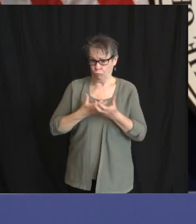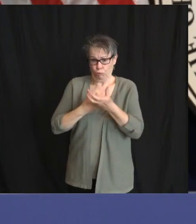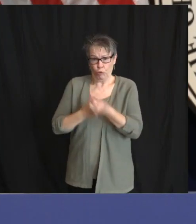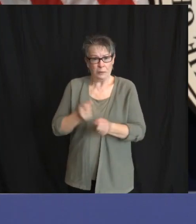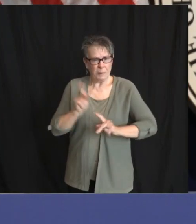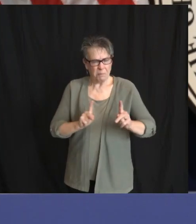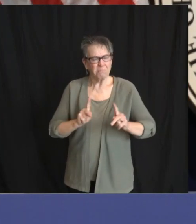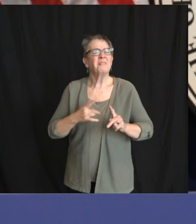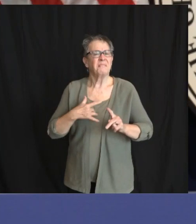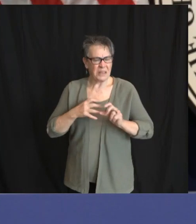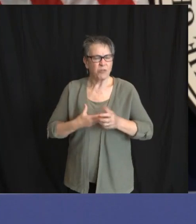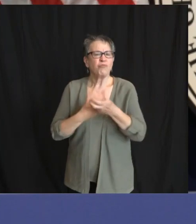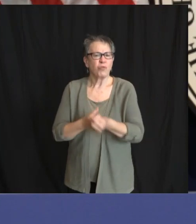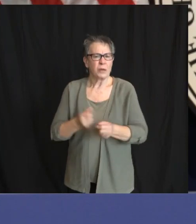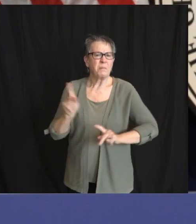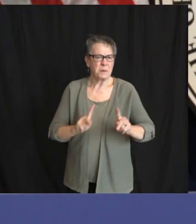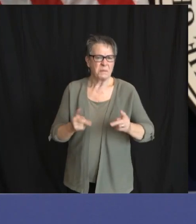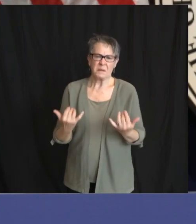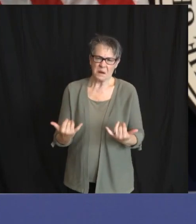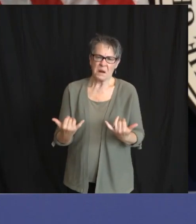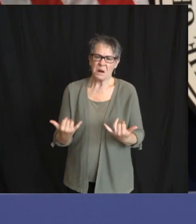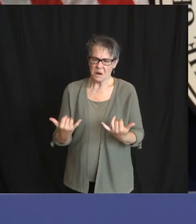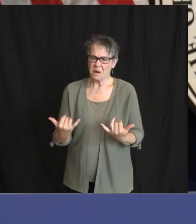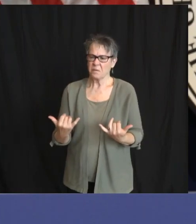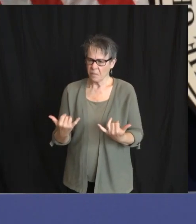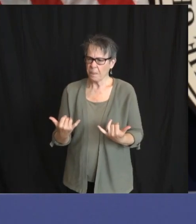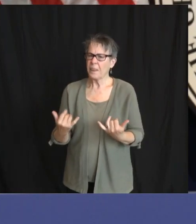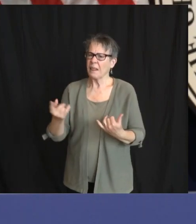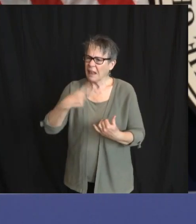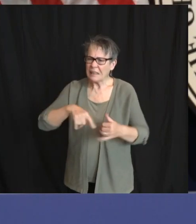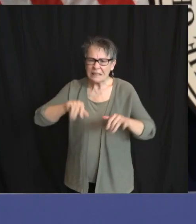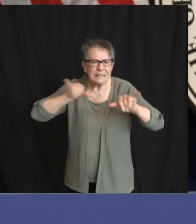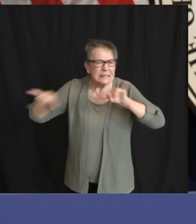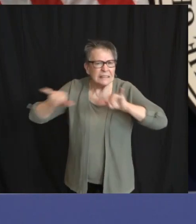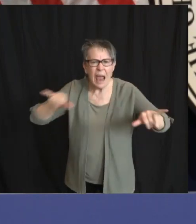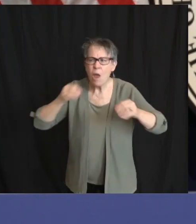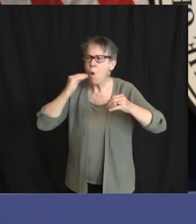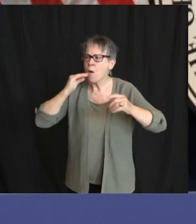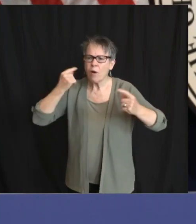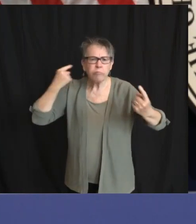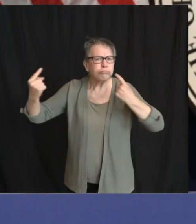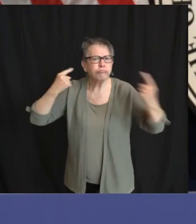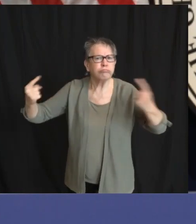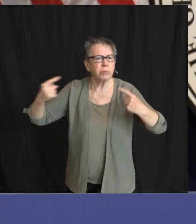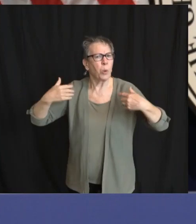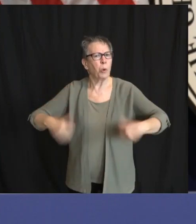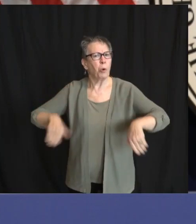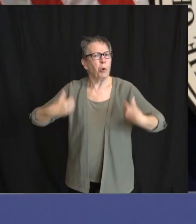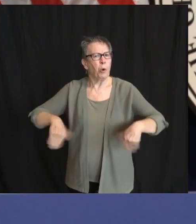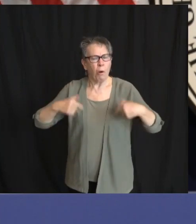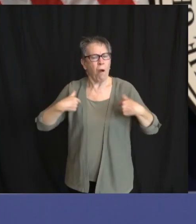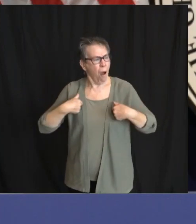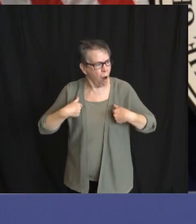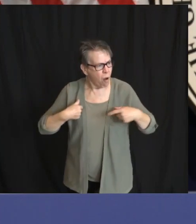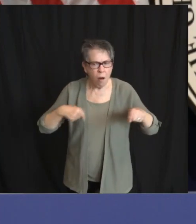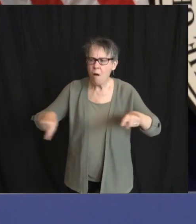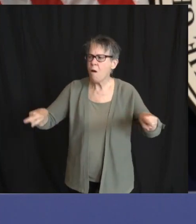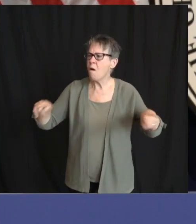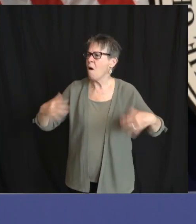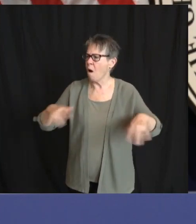got to behave in a certain way. And that is, you can't congregate. You got to keep your distance. And we're